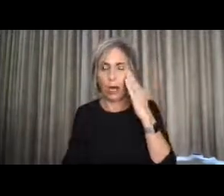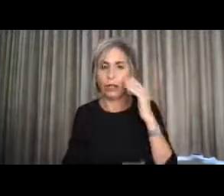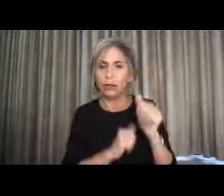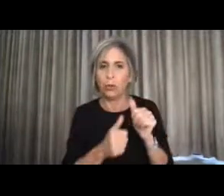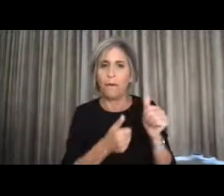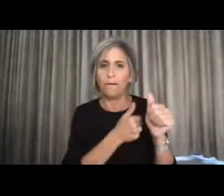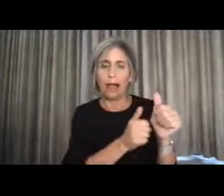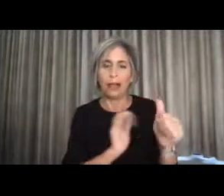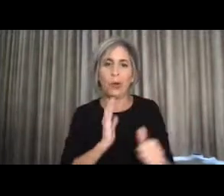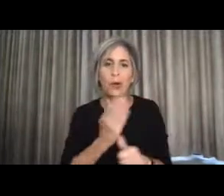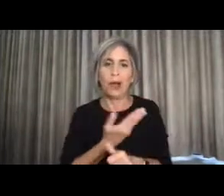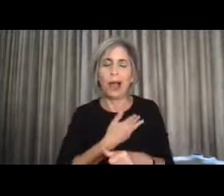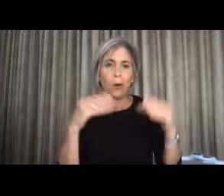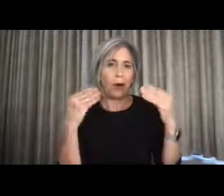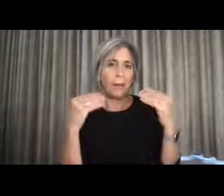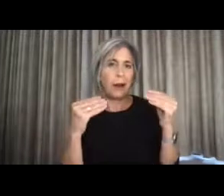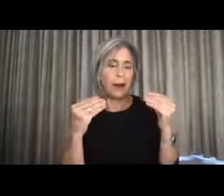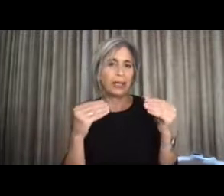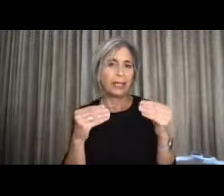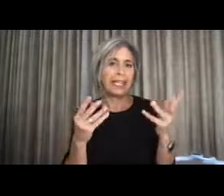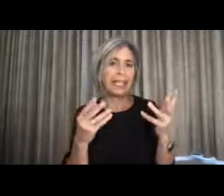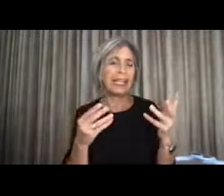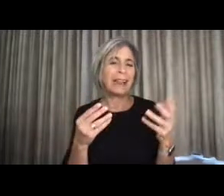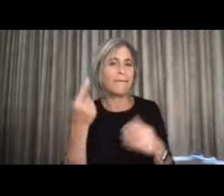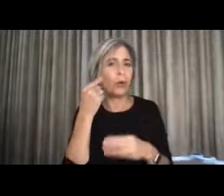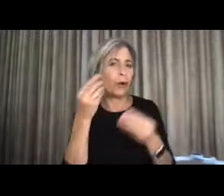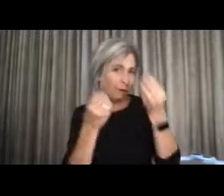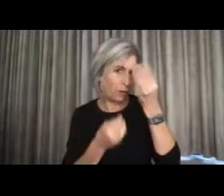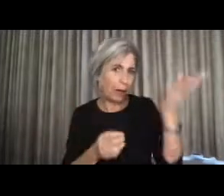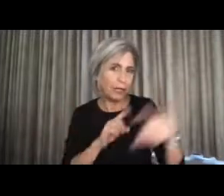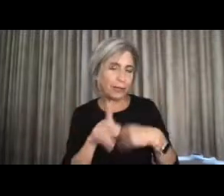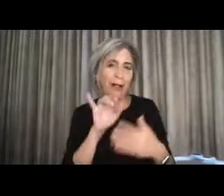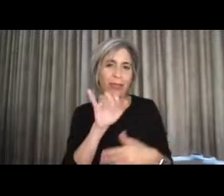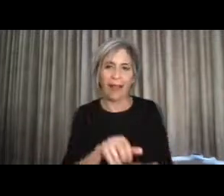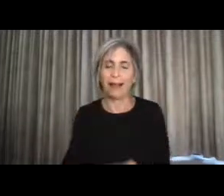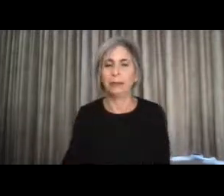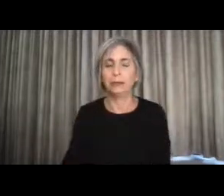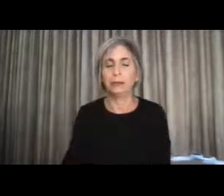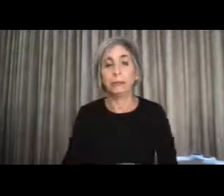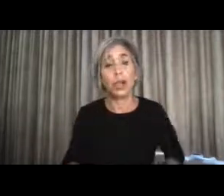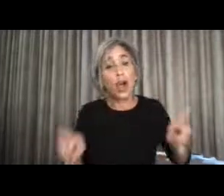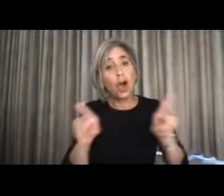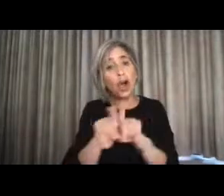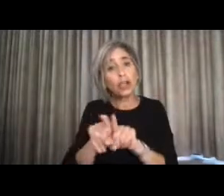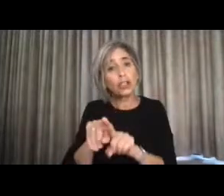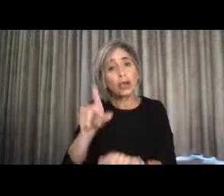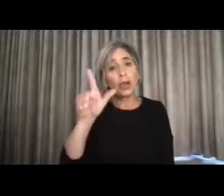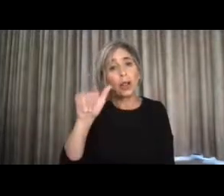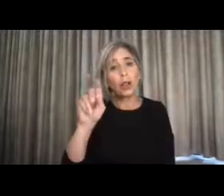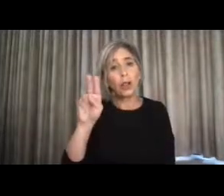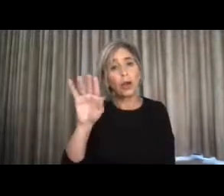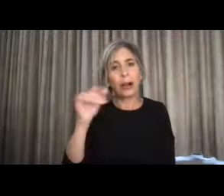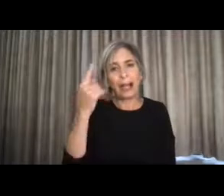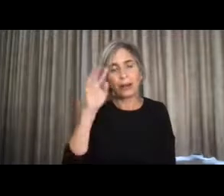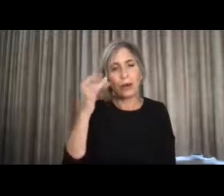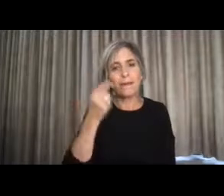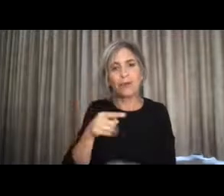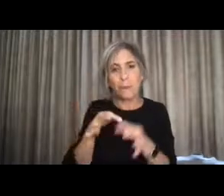marketing outlets for information on that. Also, Laura, I don't know if you brought up, but as long